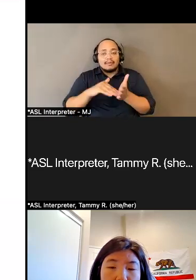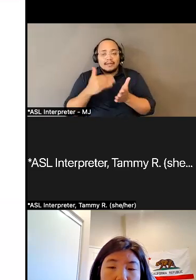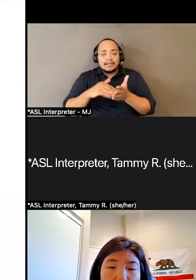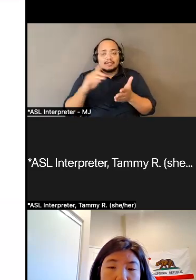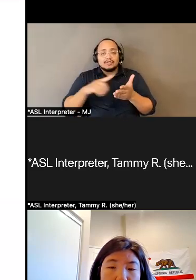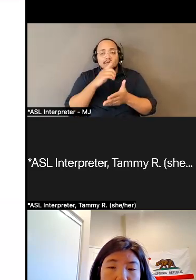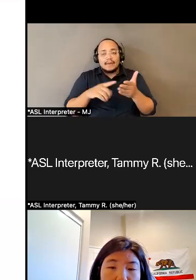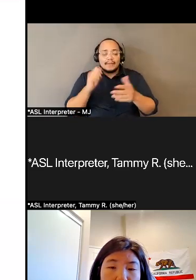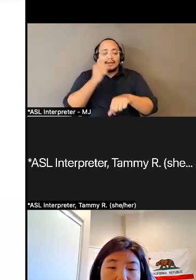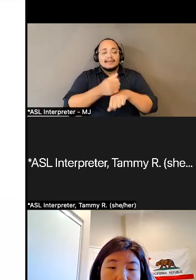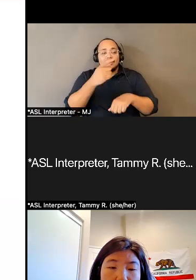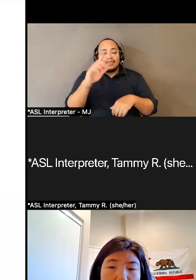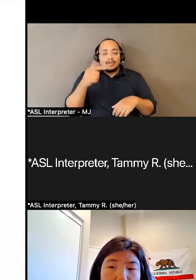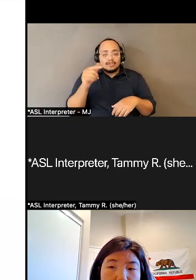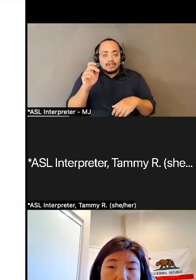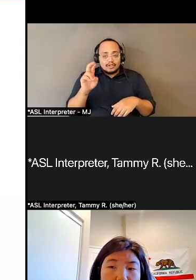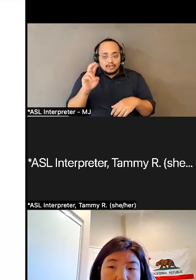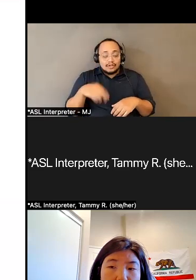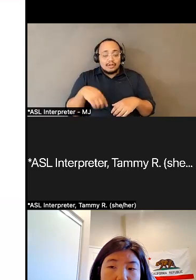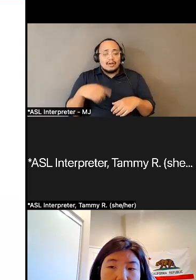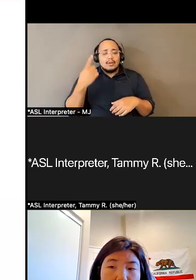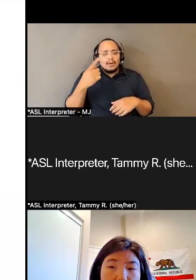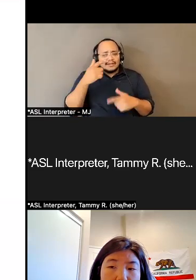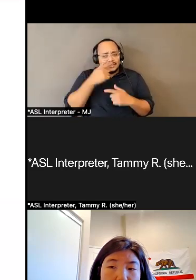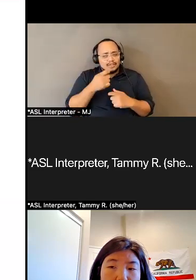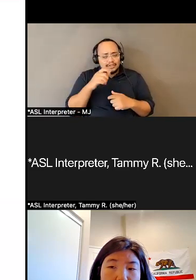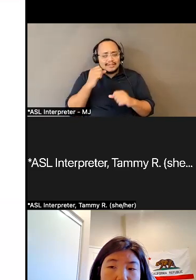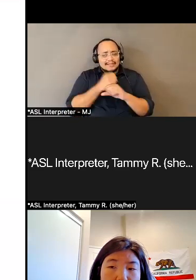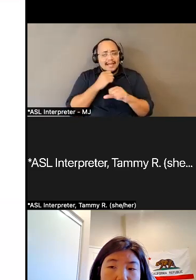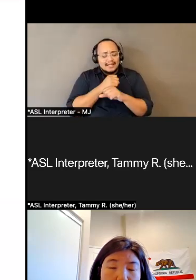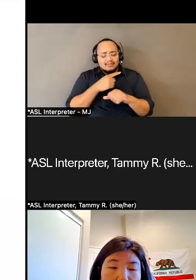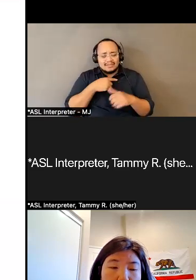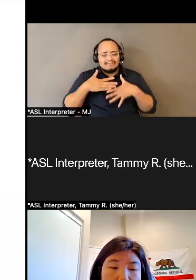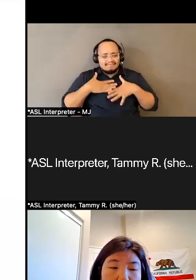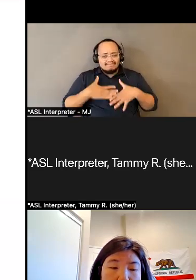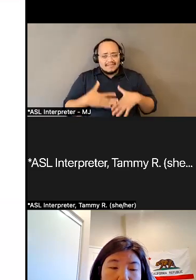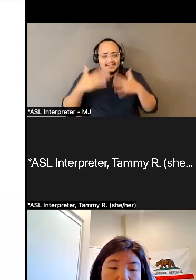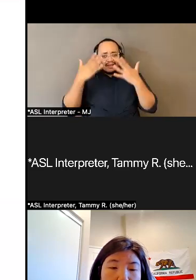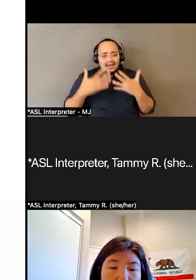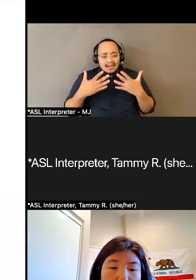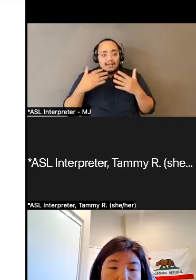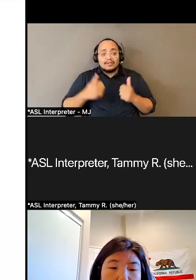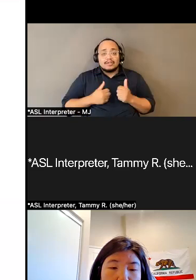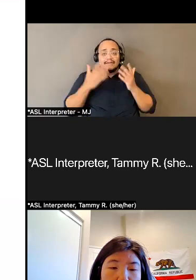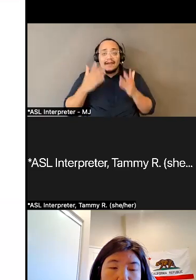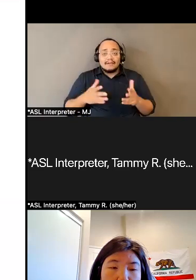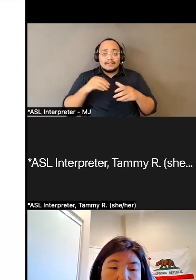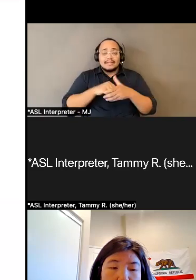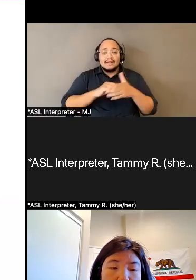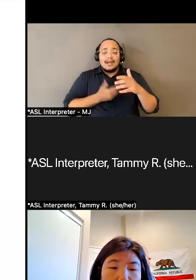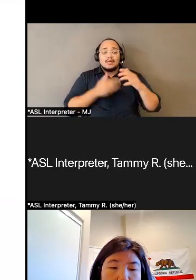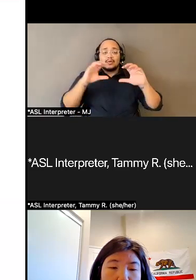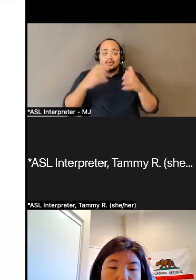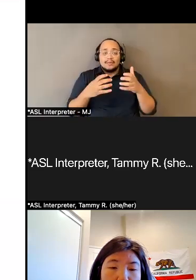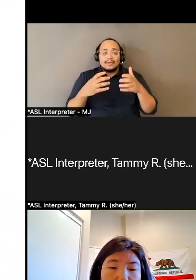on their gender, etc. And one interesting stat that was really quite devastating for our team is that the survivors in our sample were subjected